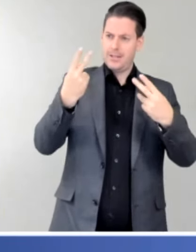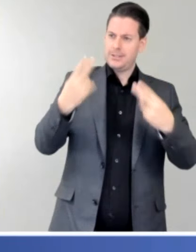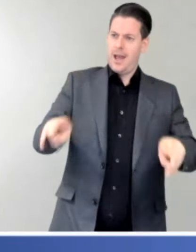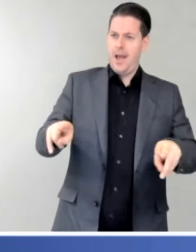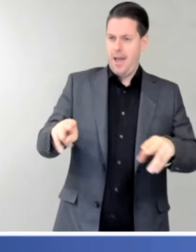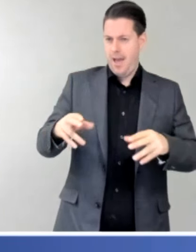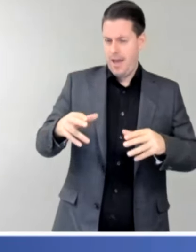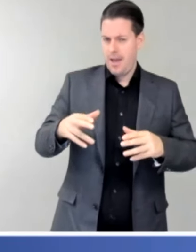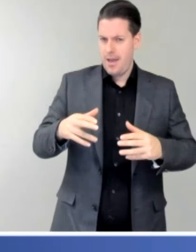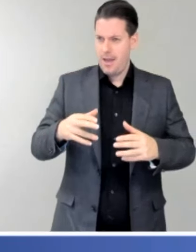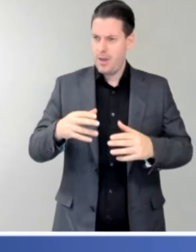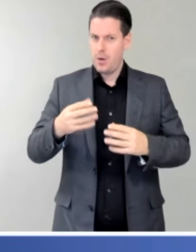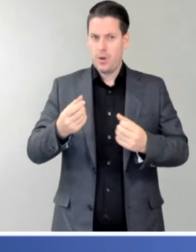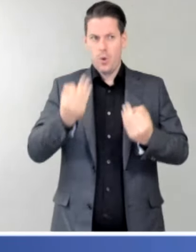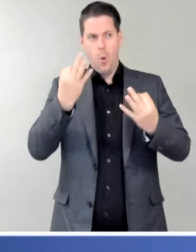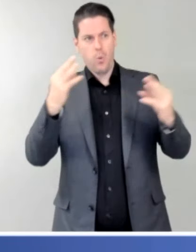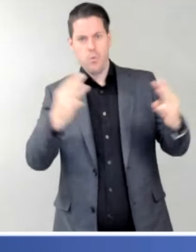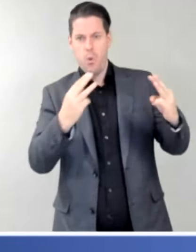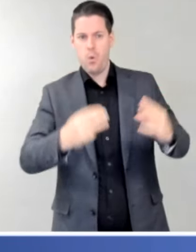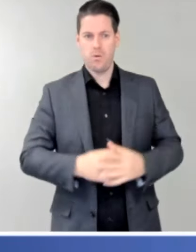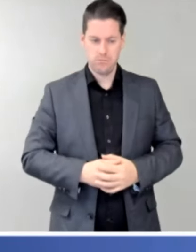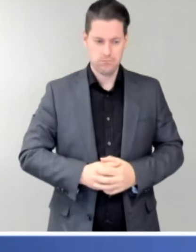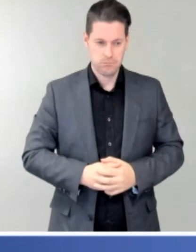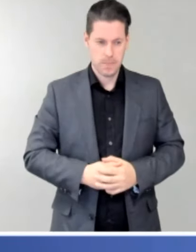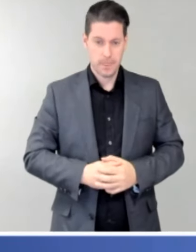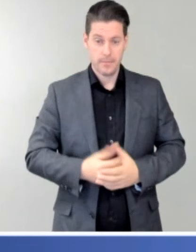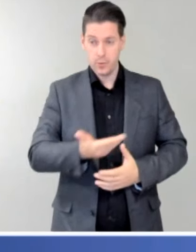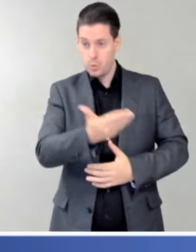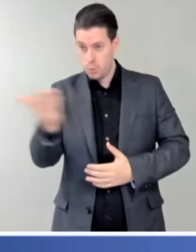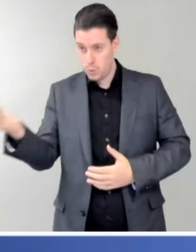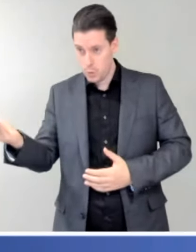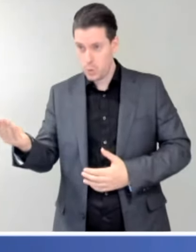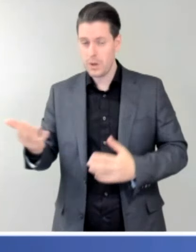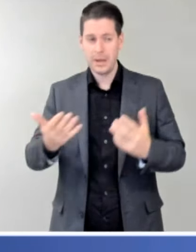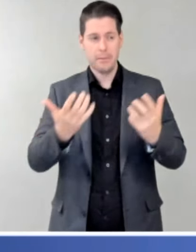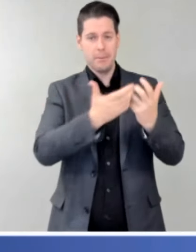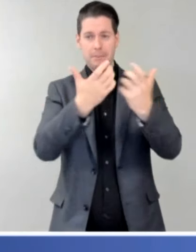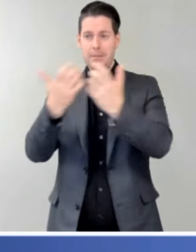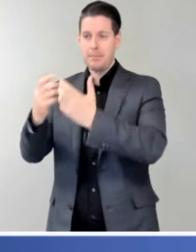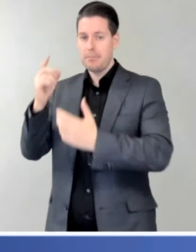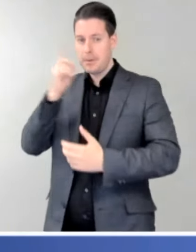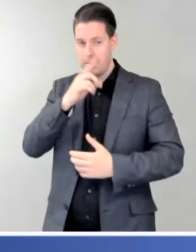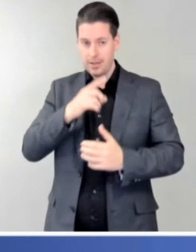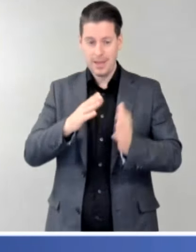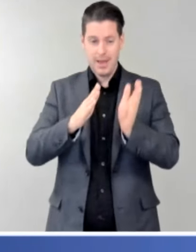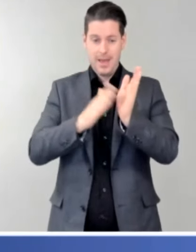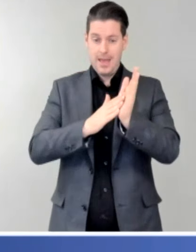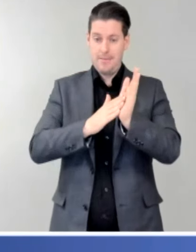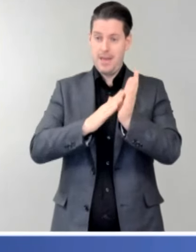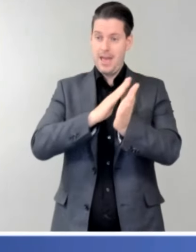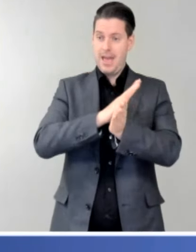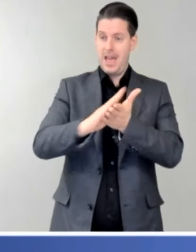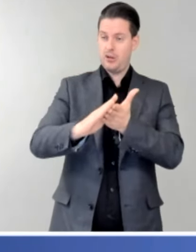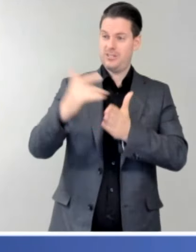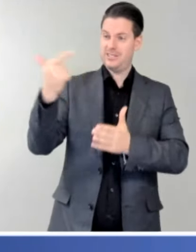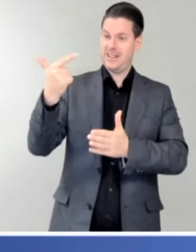And for you and so many others, the flight code MH17,